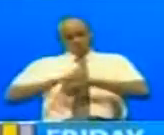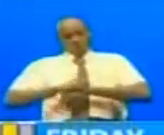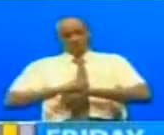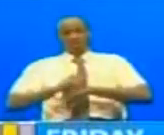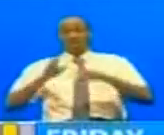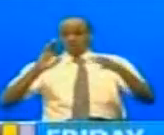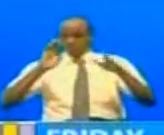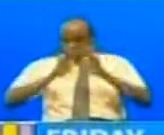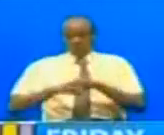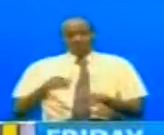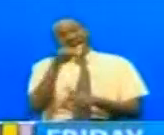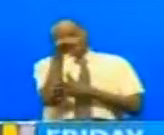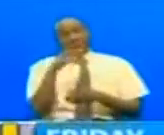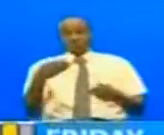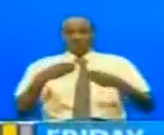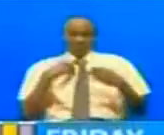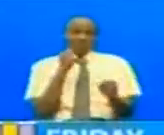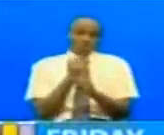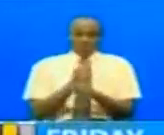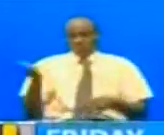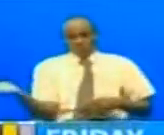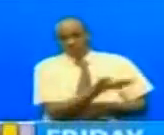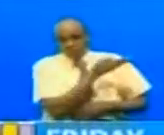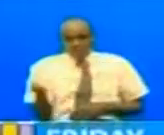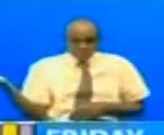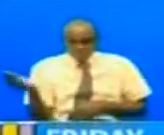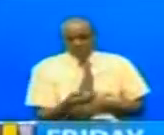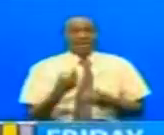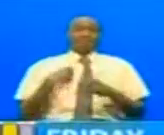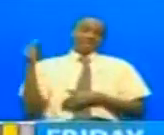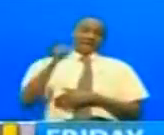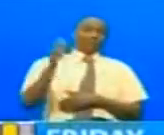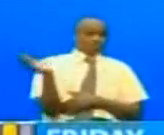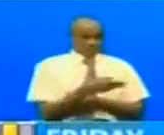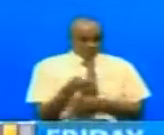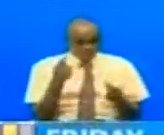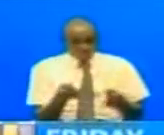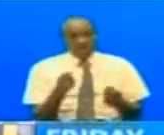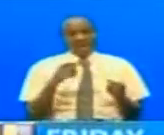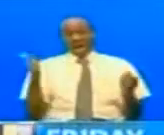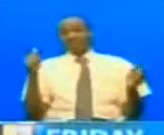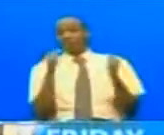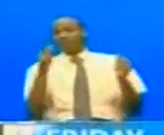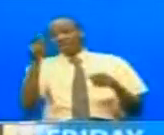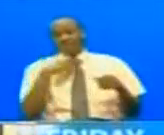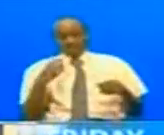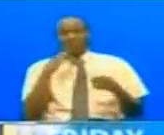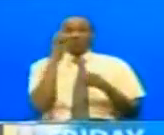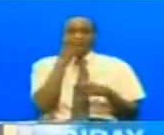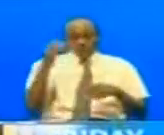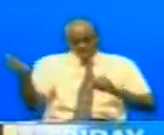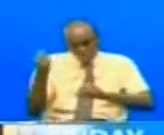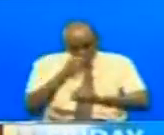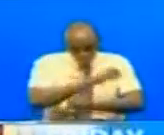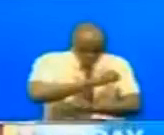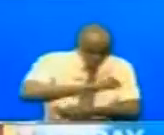nilikuwa nikikuja kuomba kibarua na niambia kama kuna kufieka. Hivyo ninakuja ninafieka kama pale kwa mochari kuna kupalilia maua, naenda hapo kwa